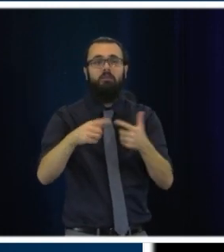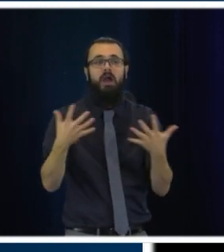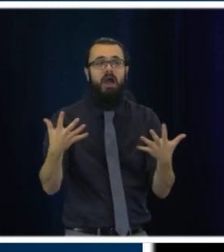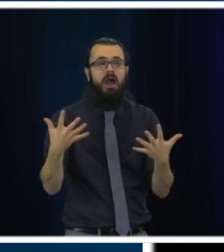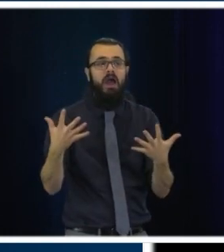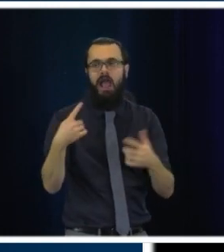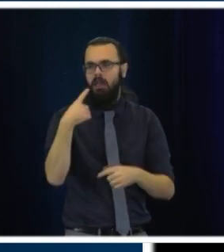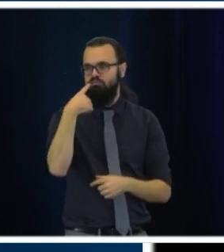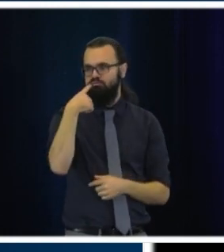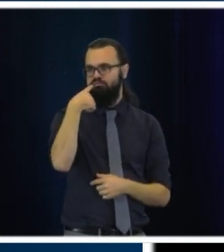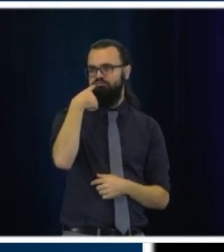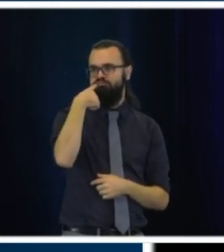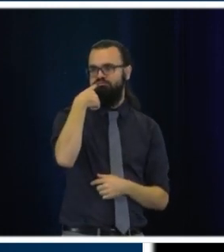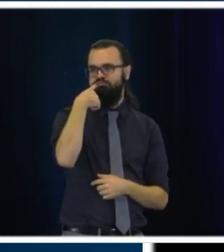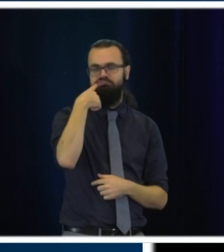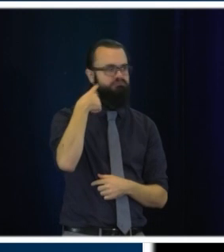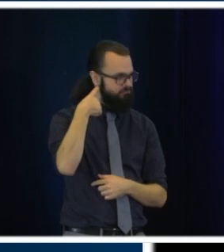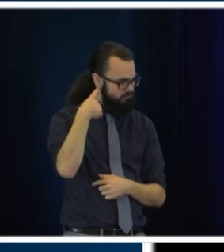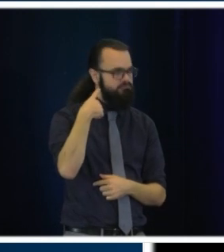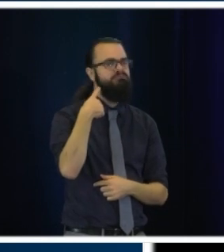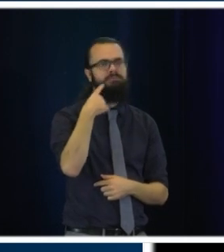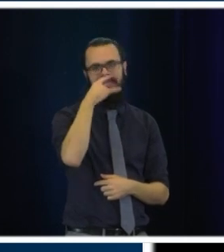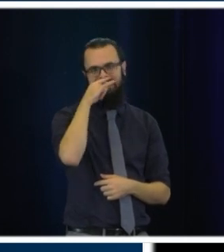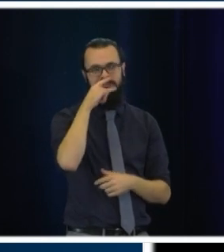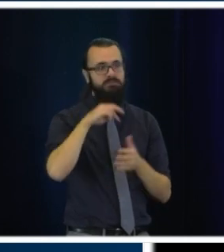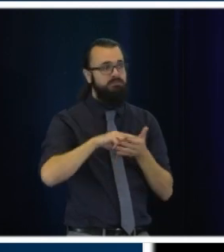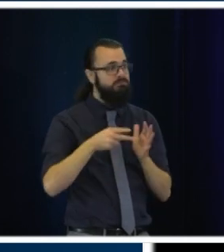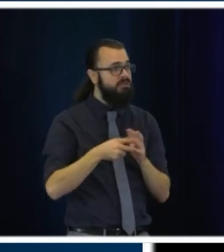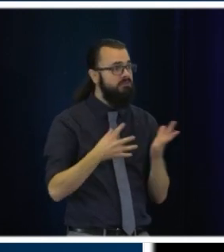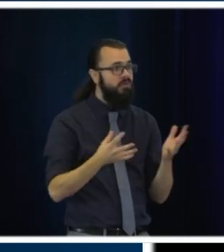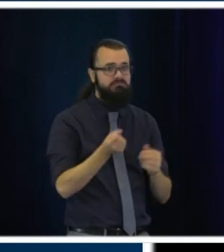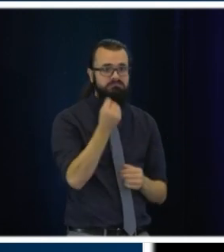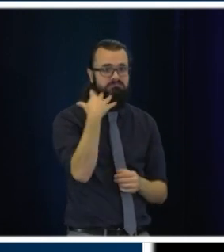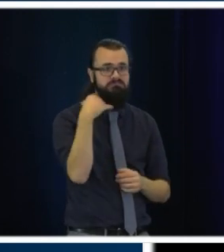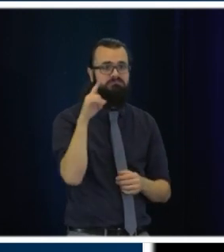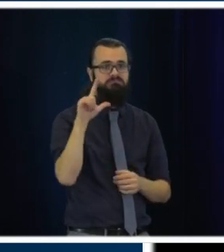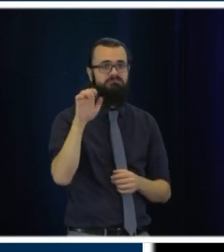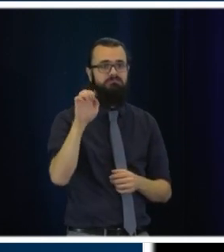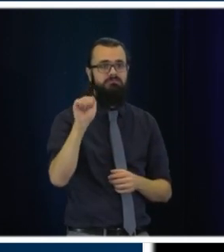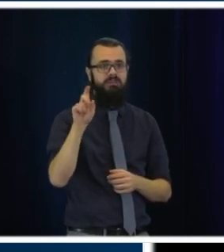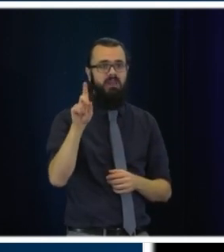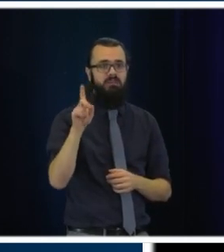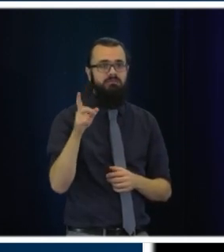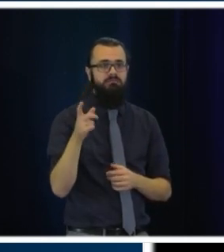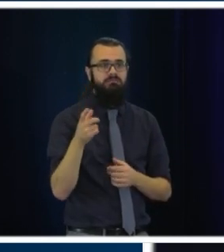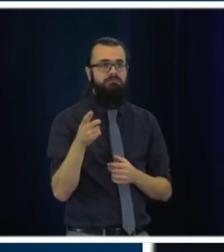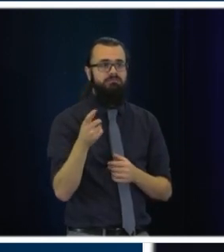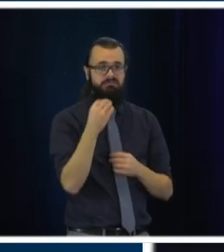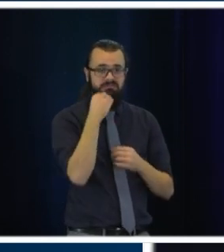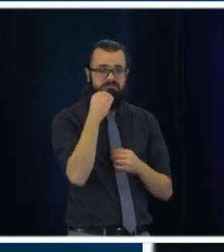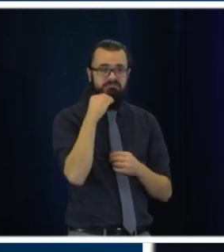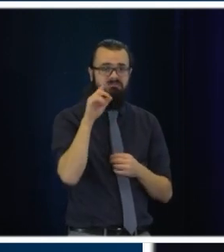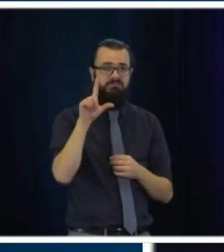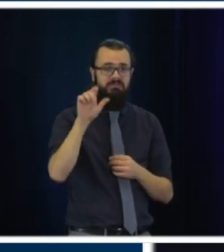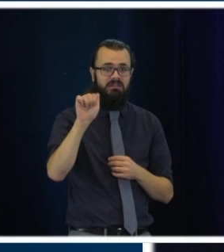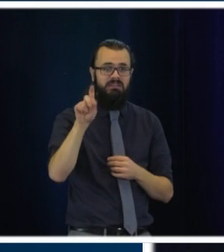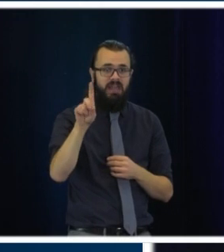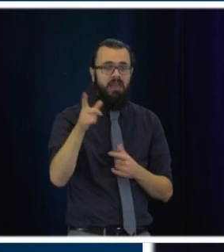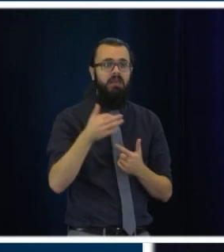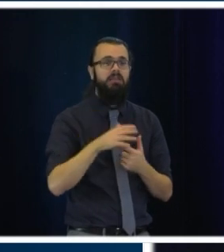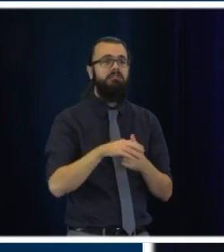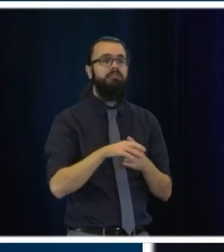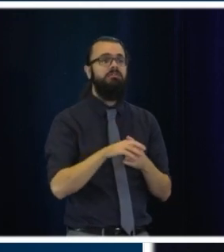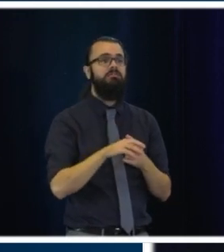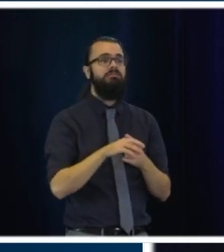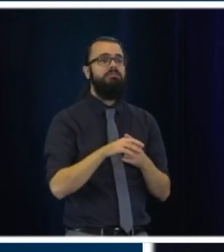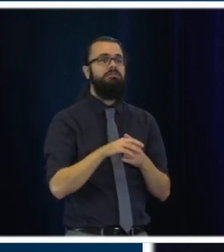They put it in their mouth. And so they're ingesting lead. And the symptoms of lead can be